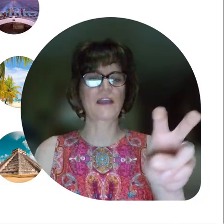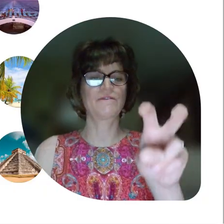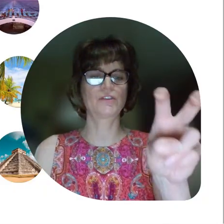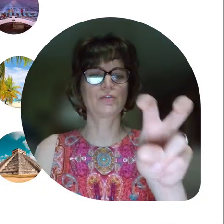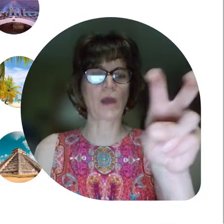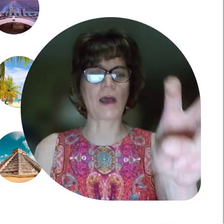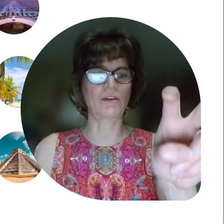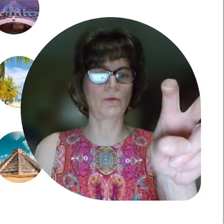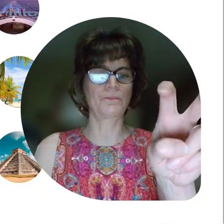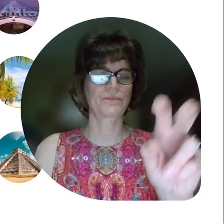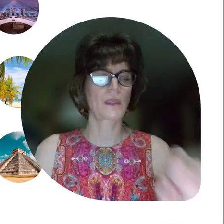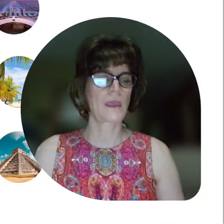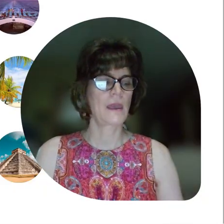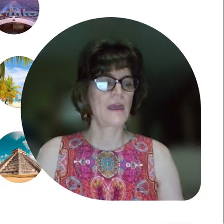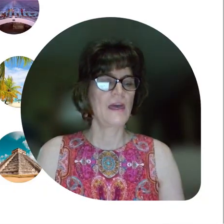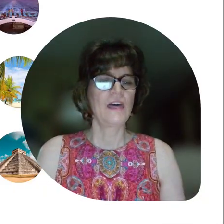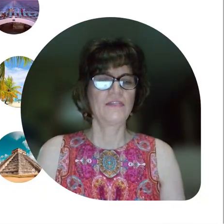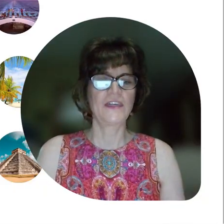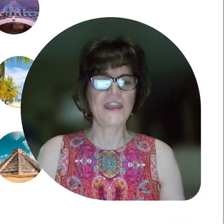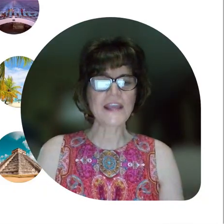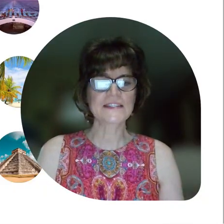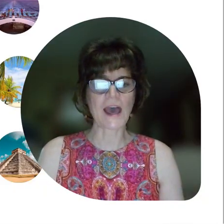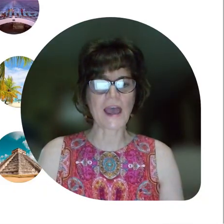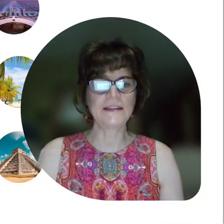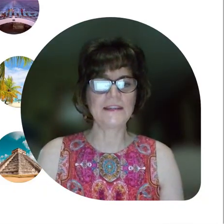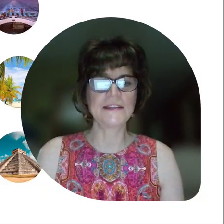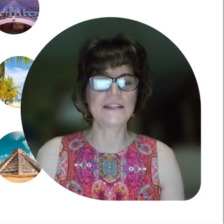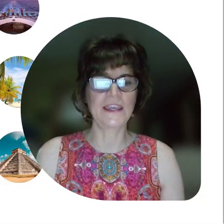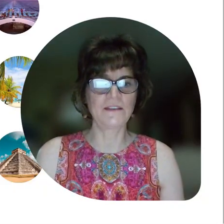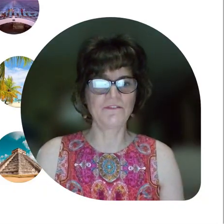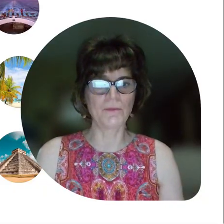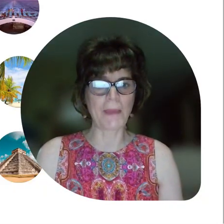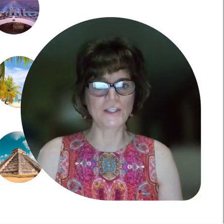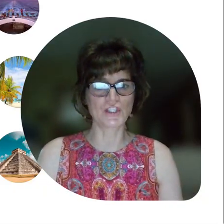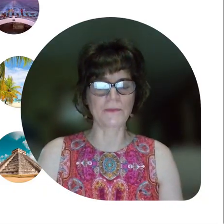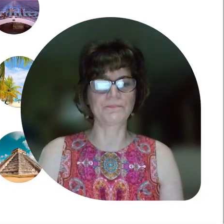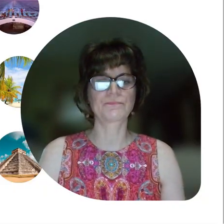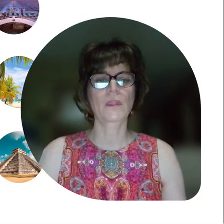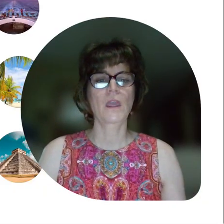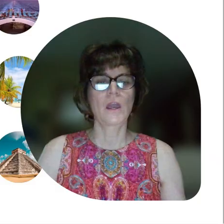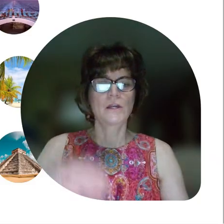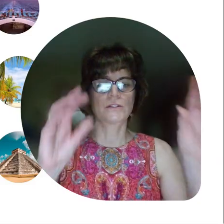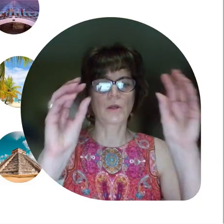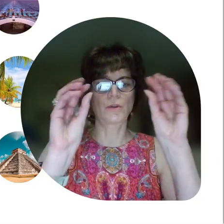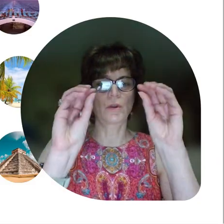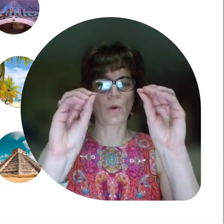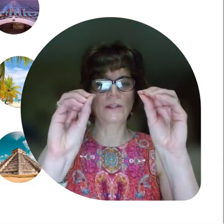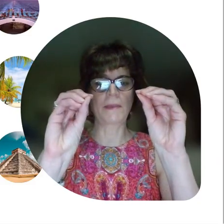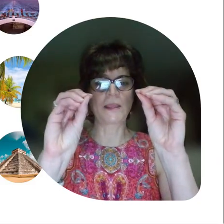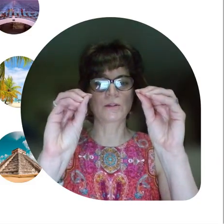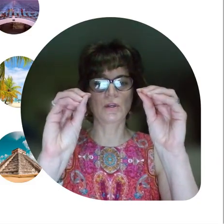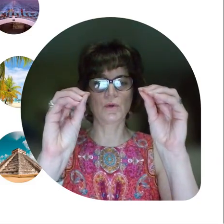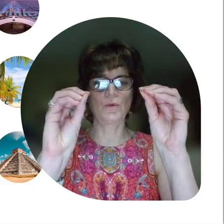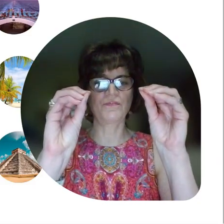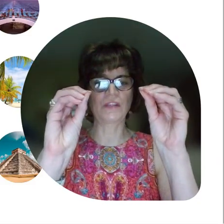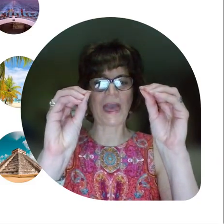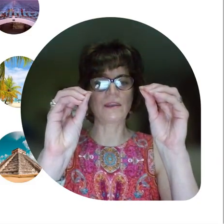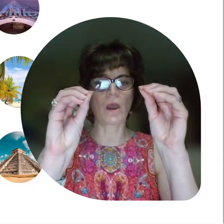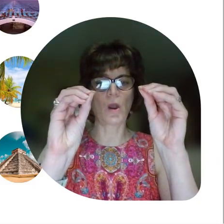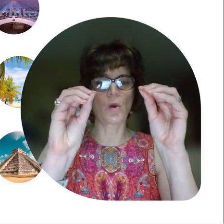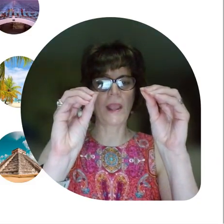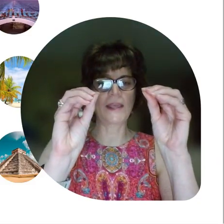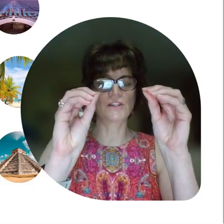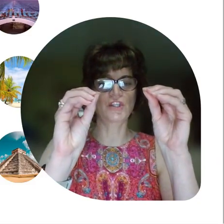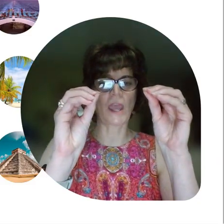That's the sign for travel. The next sign is information. So you're going to make two